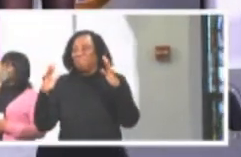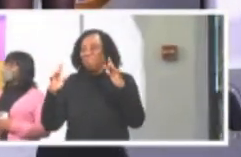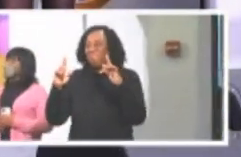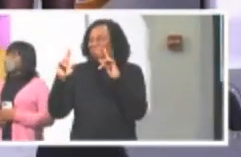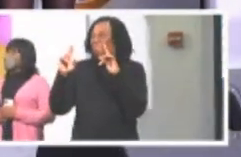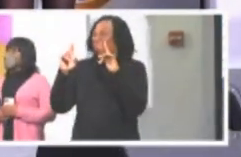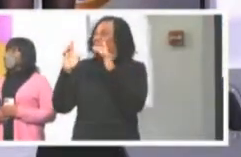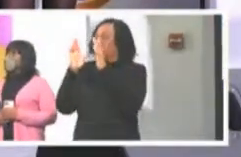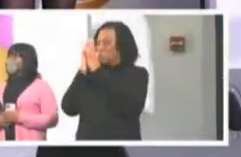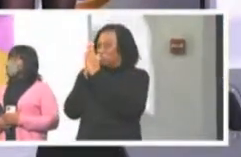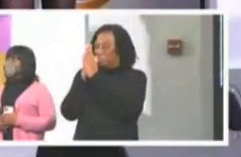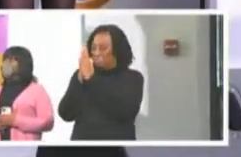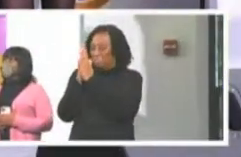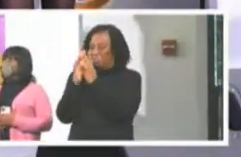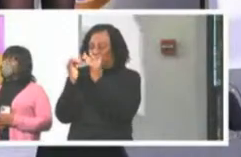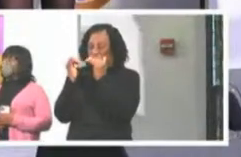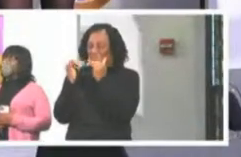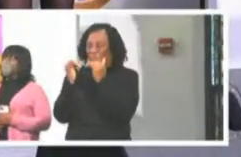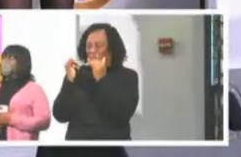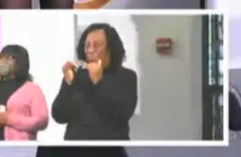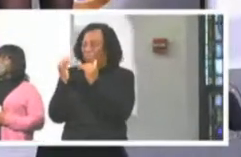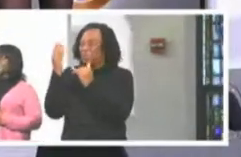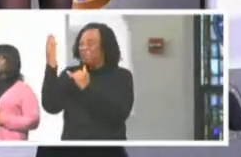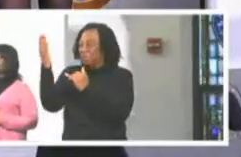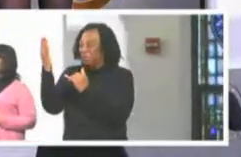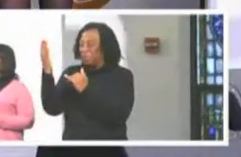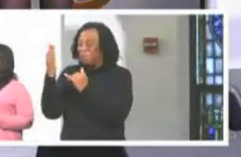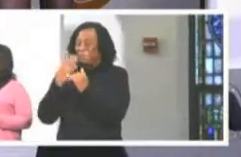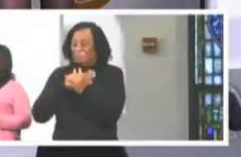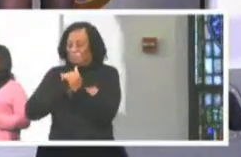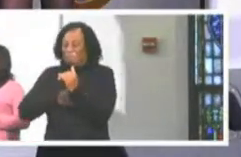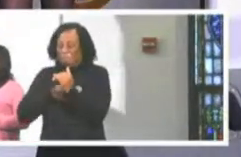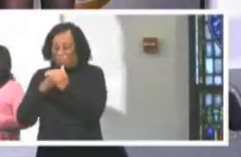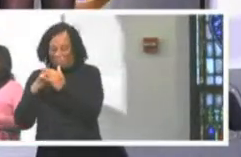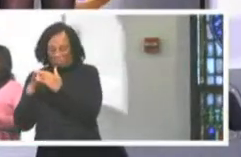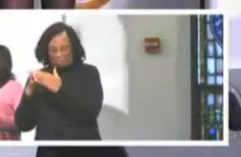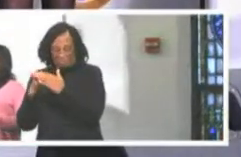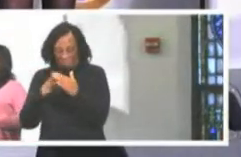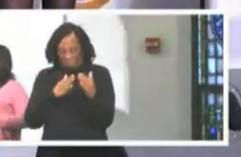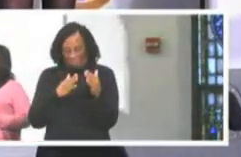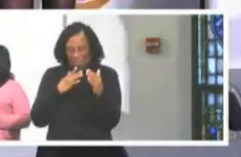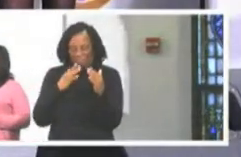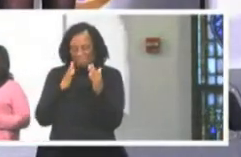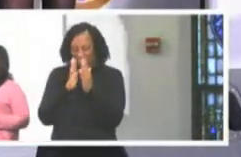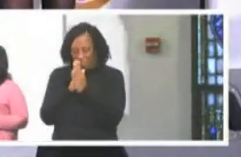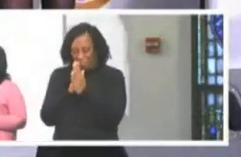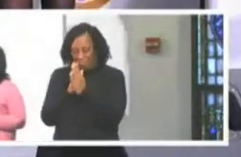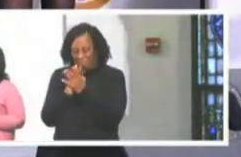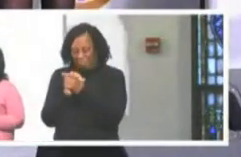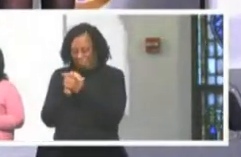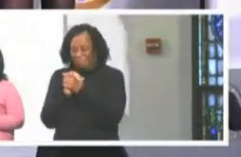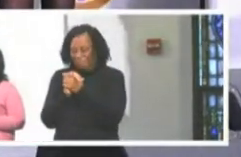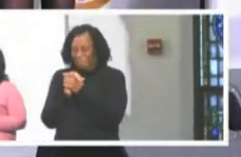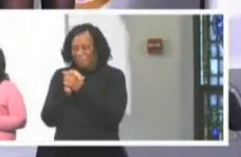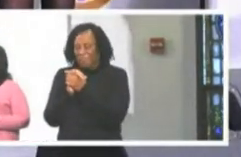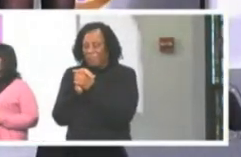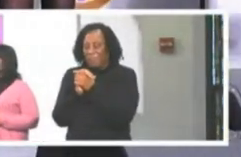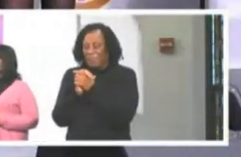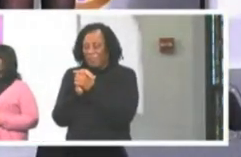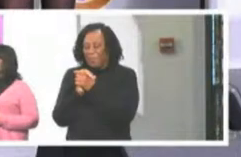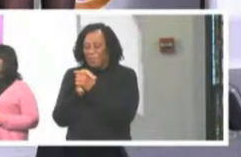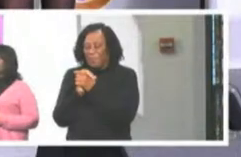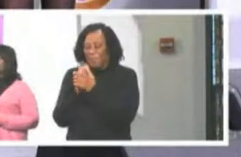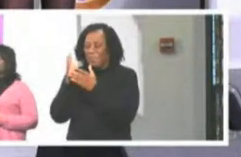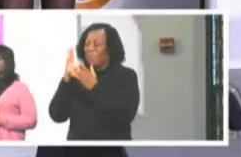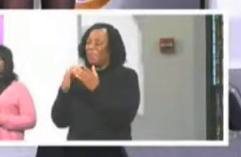this morning in your own way, please assume your own posture of prayer. Let us pray. God,